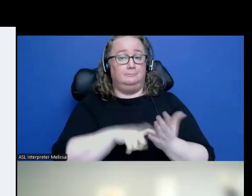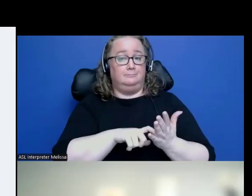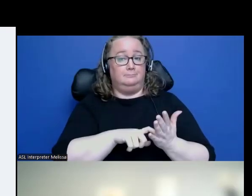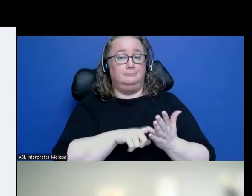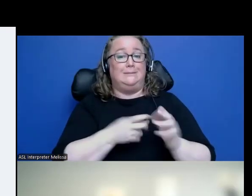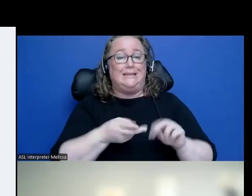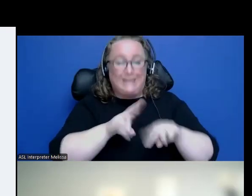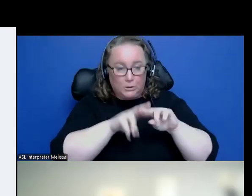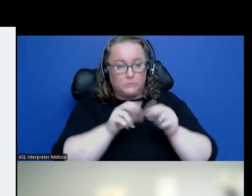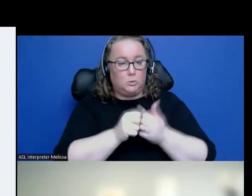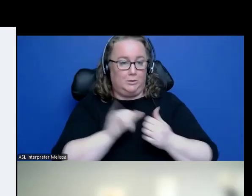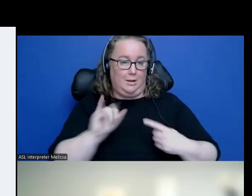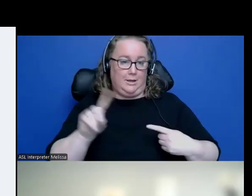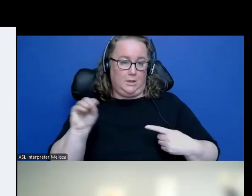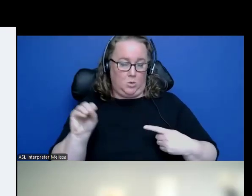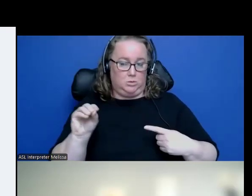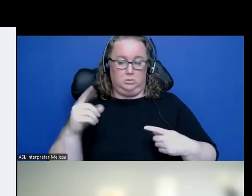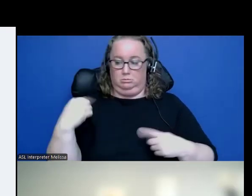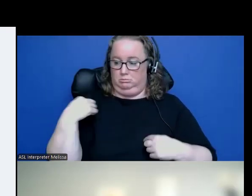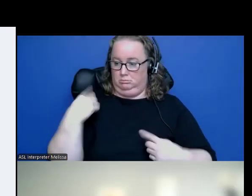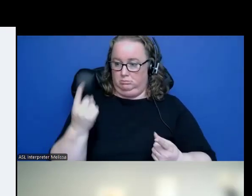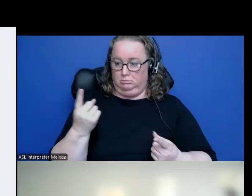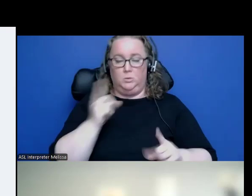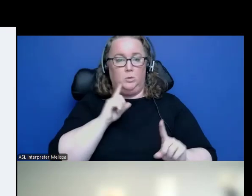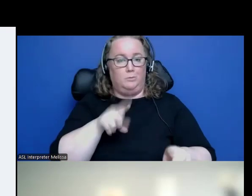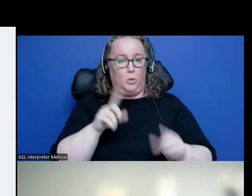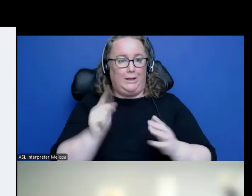IDOs during the last reporting period.